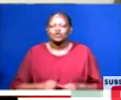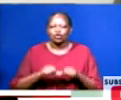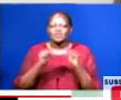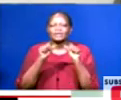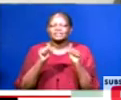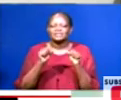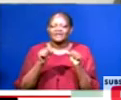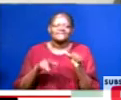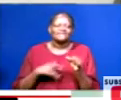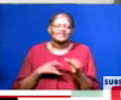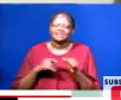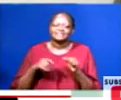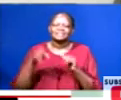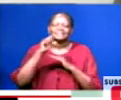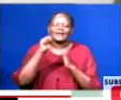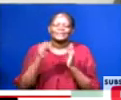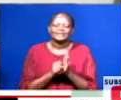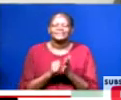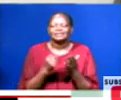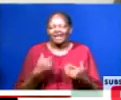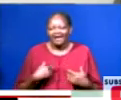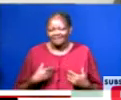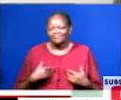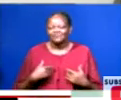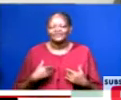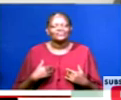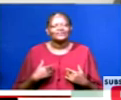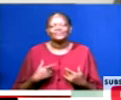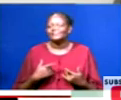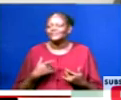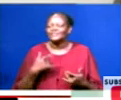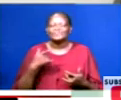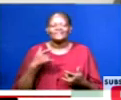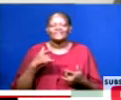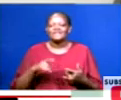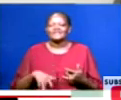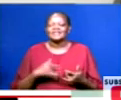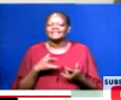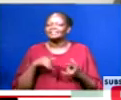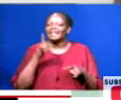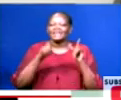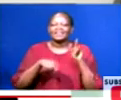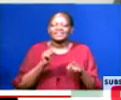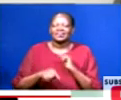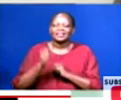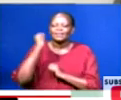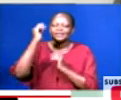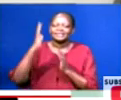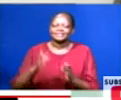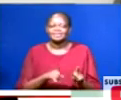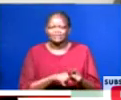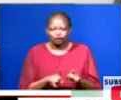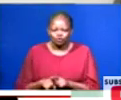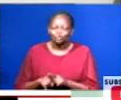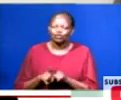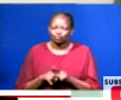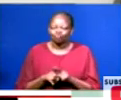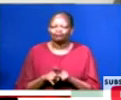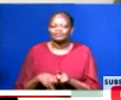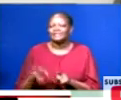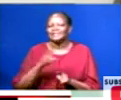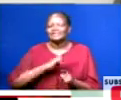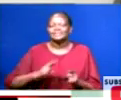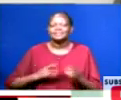emotive subject, of course, drawing varied reactions, particularly among the political and also roping in the religious